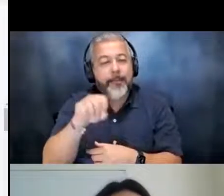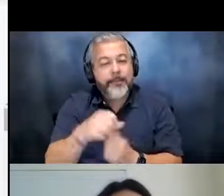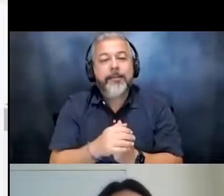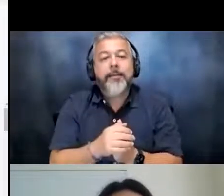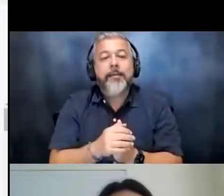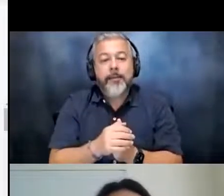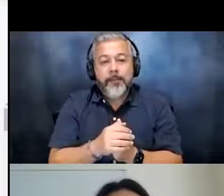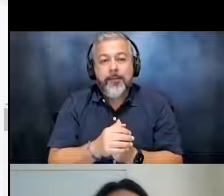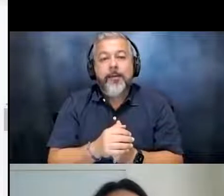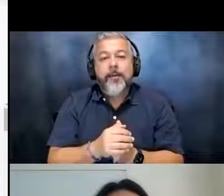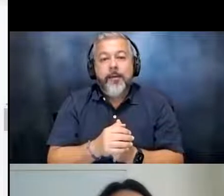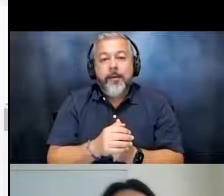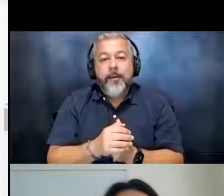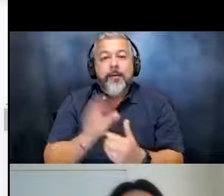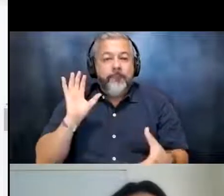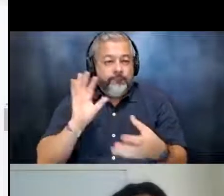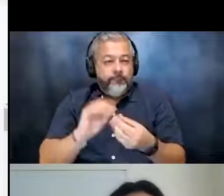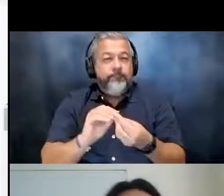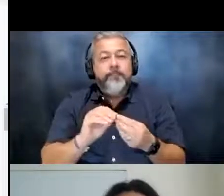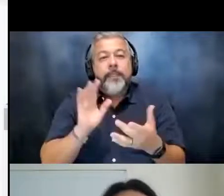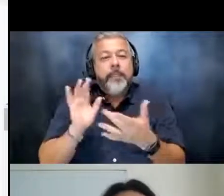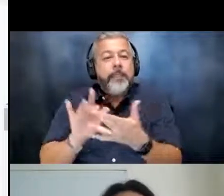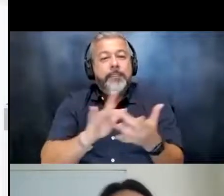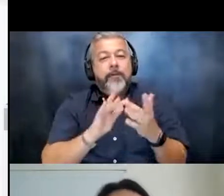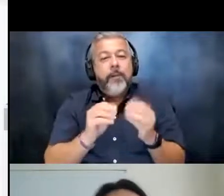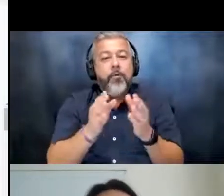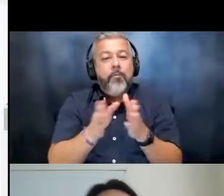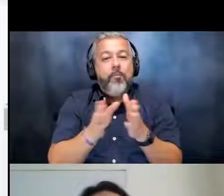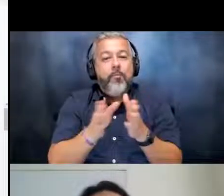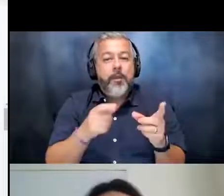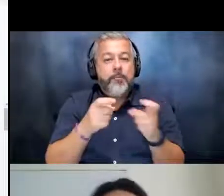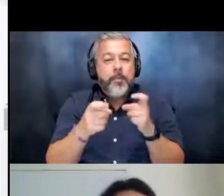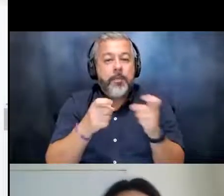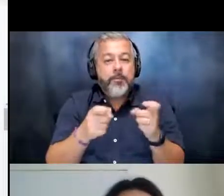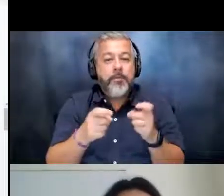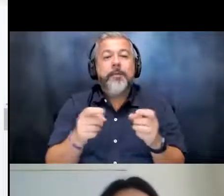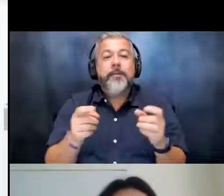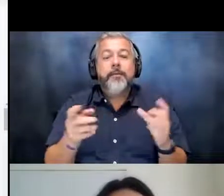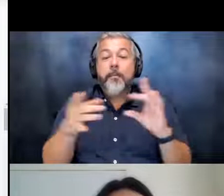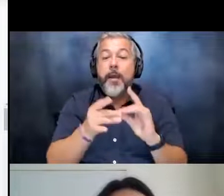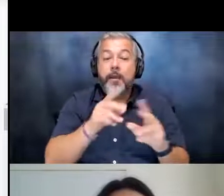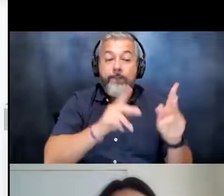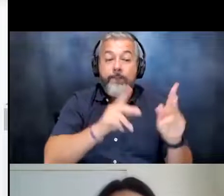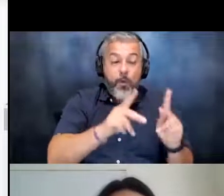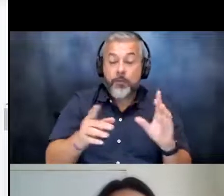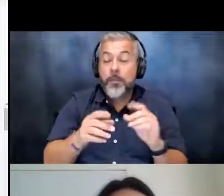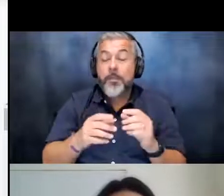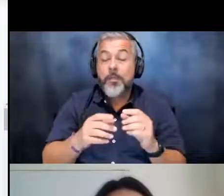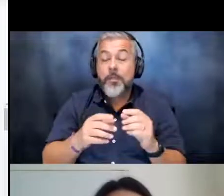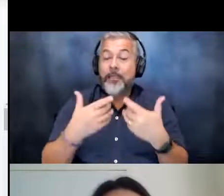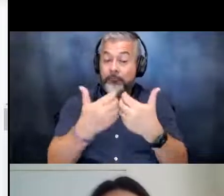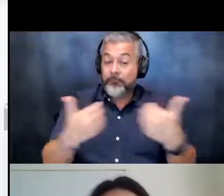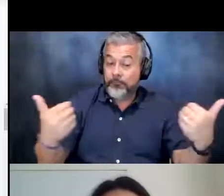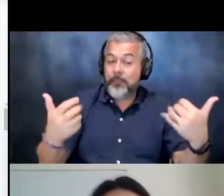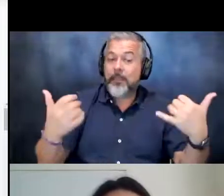Connectivity with broader management divisions across cities, yeah, combining folks that normally aren't combined or collaborating